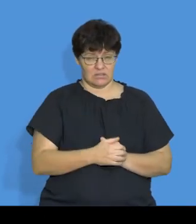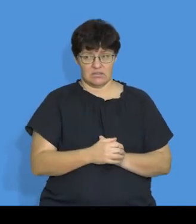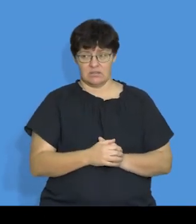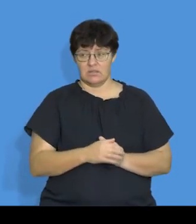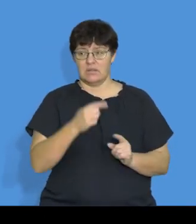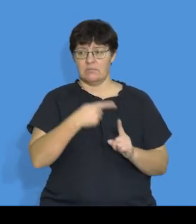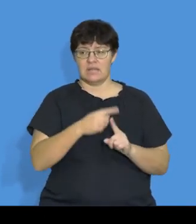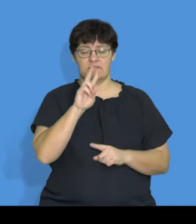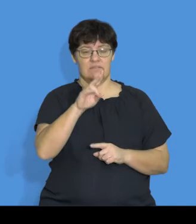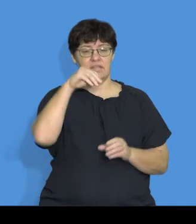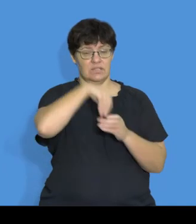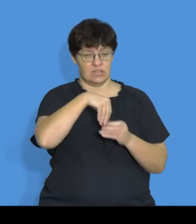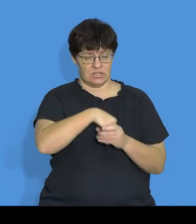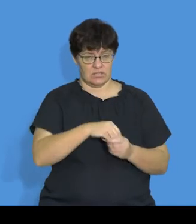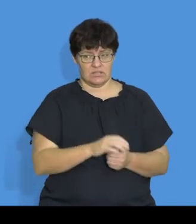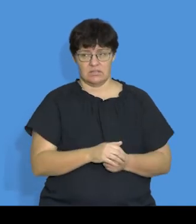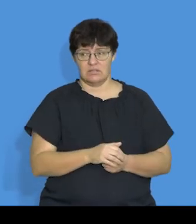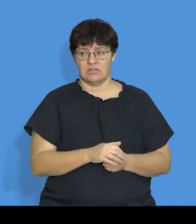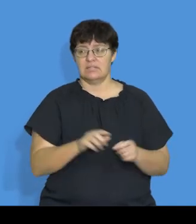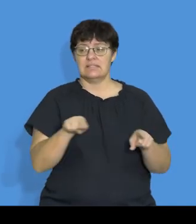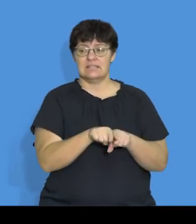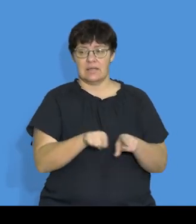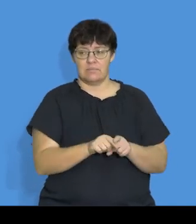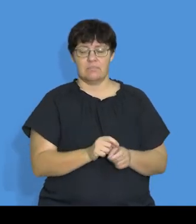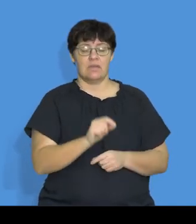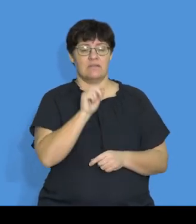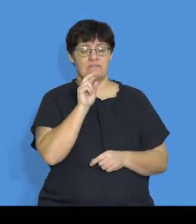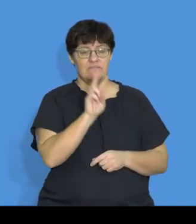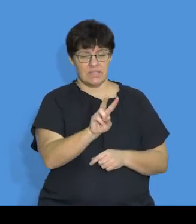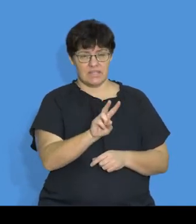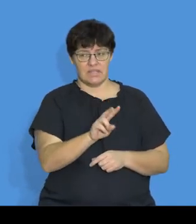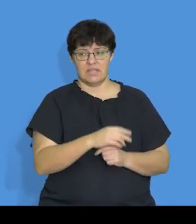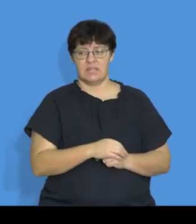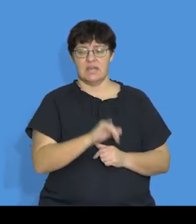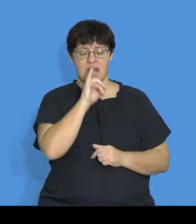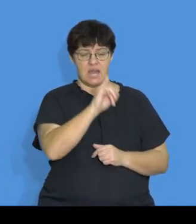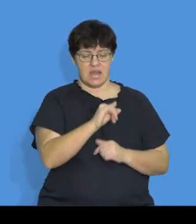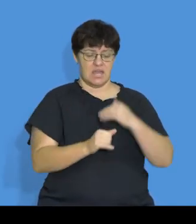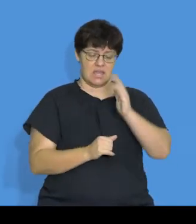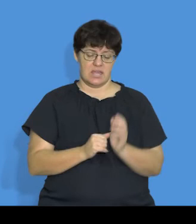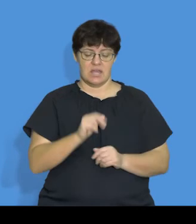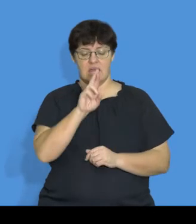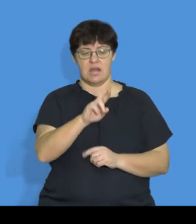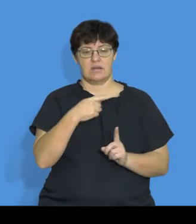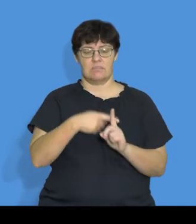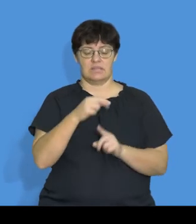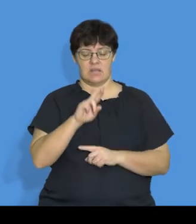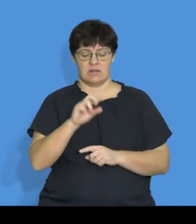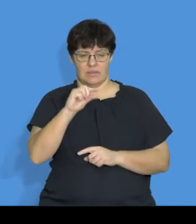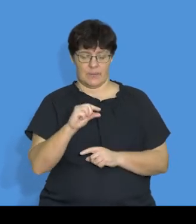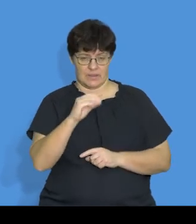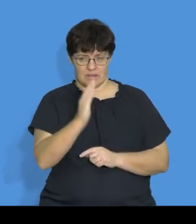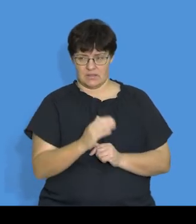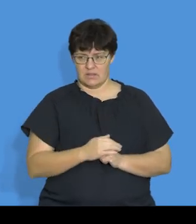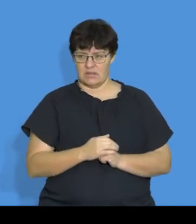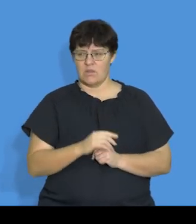V internal. It's the same as saying V is equals to I multiplied by R plus R. But why